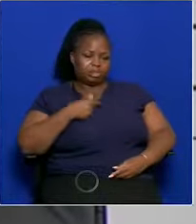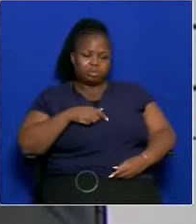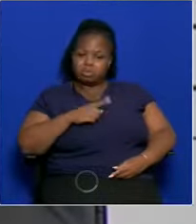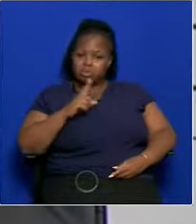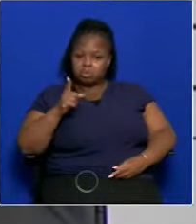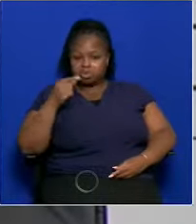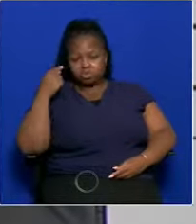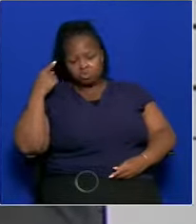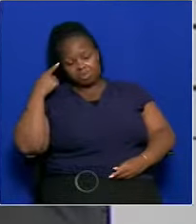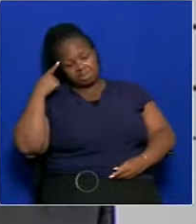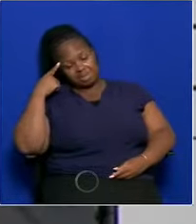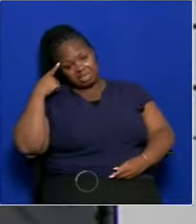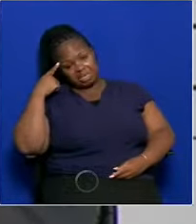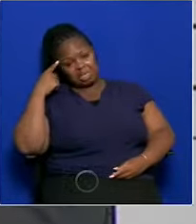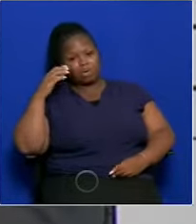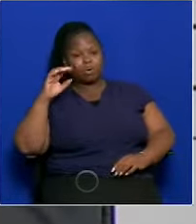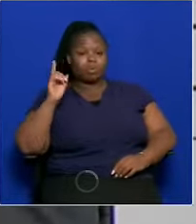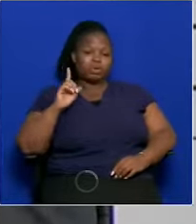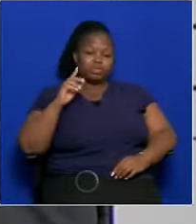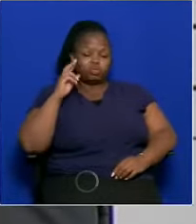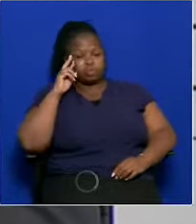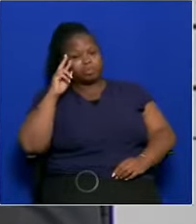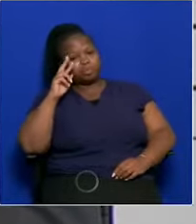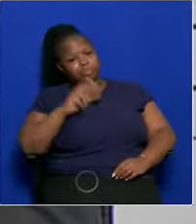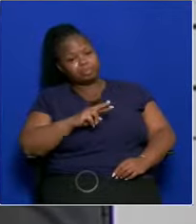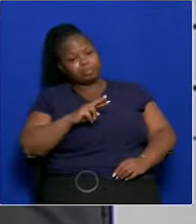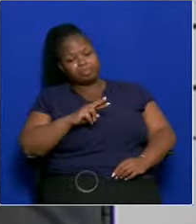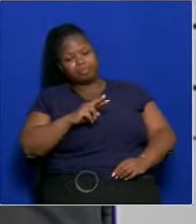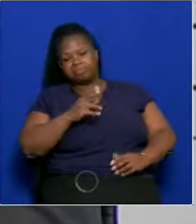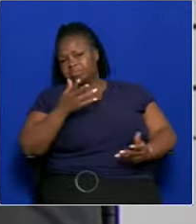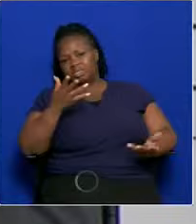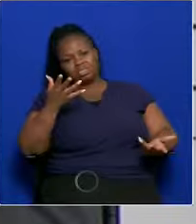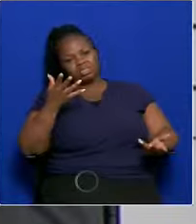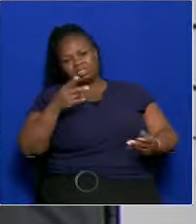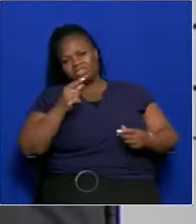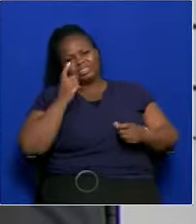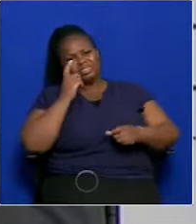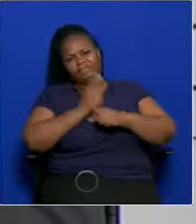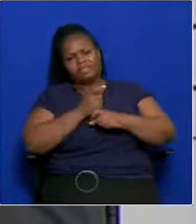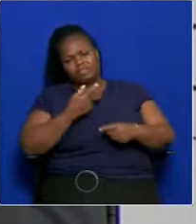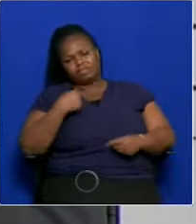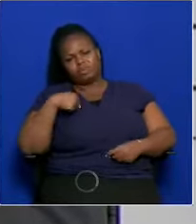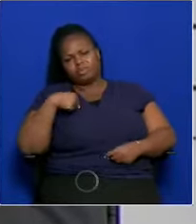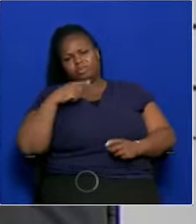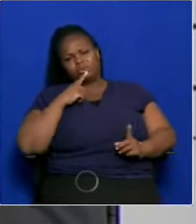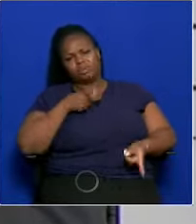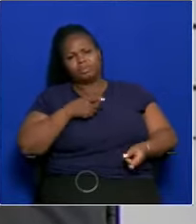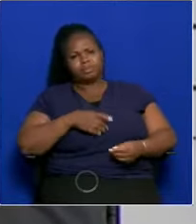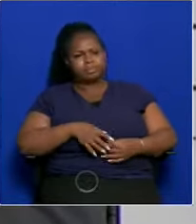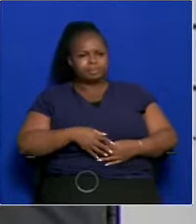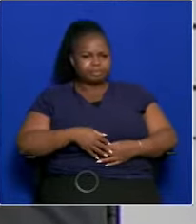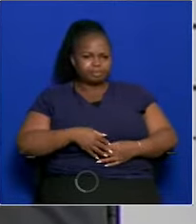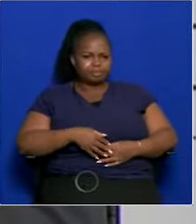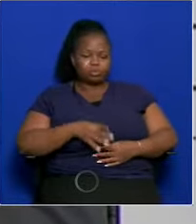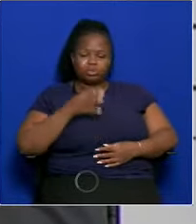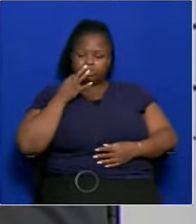what you perceive to be, it becomes difficult for me to say yes or no